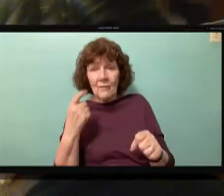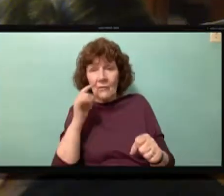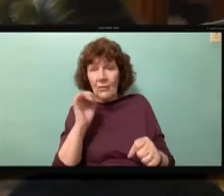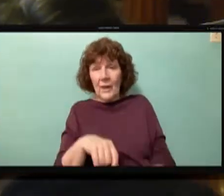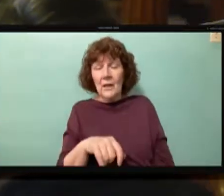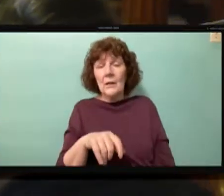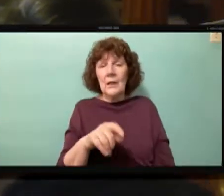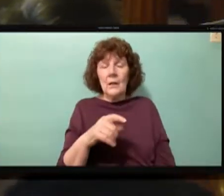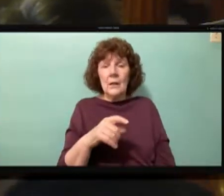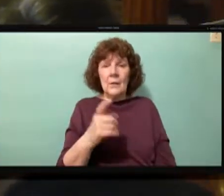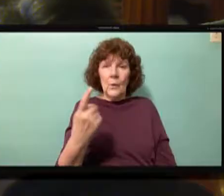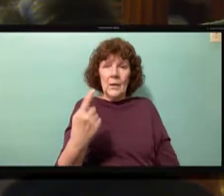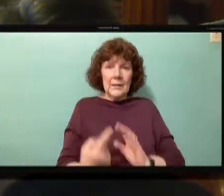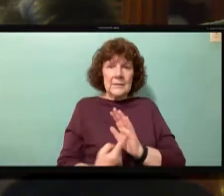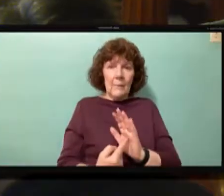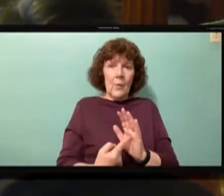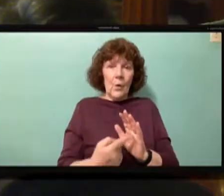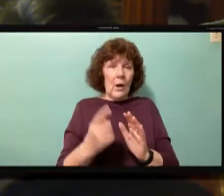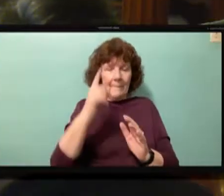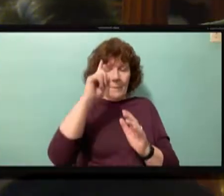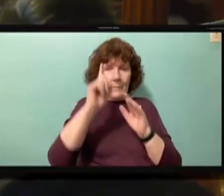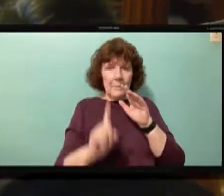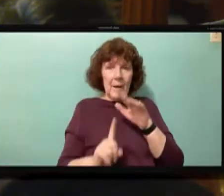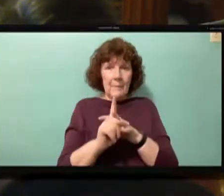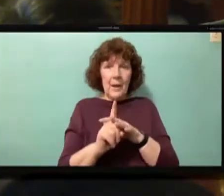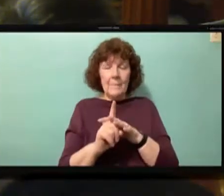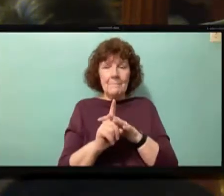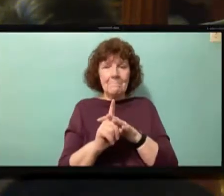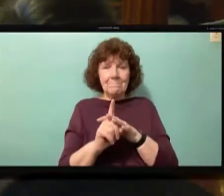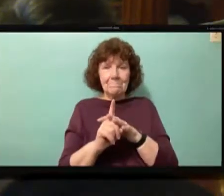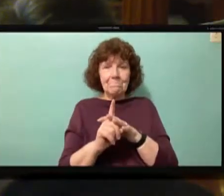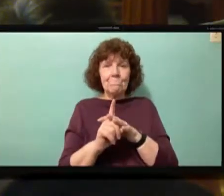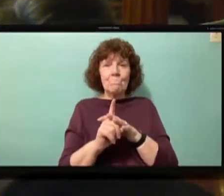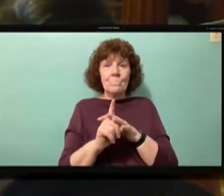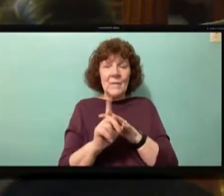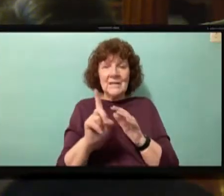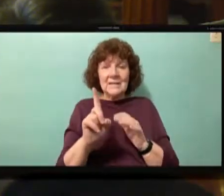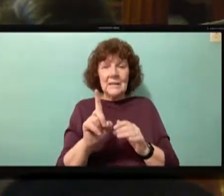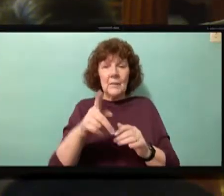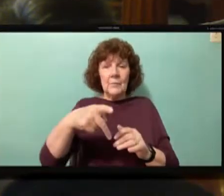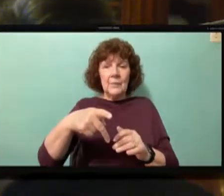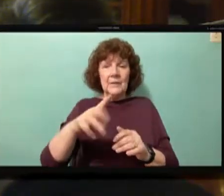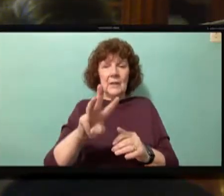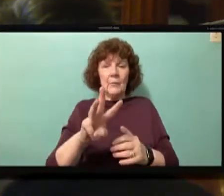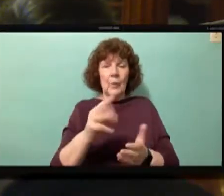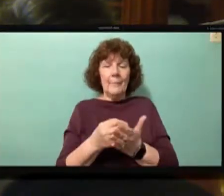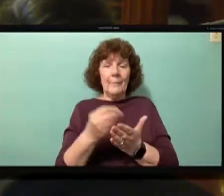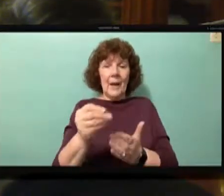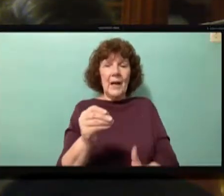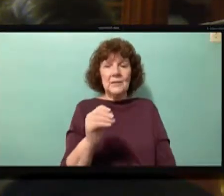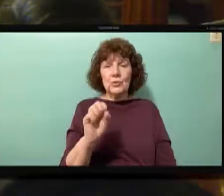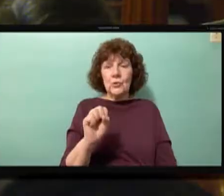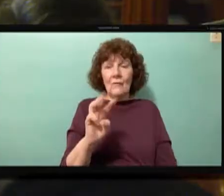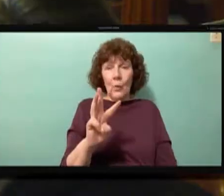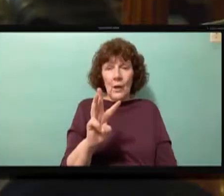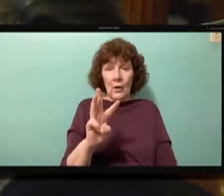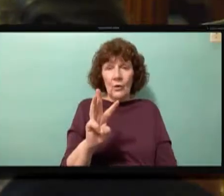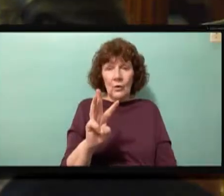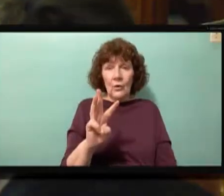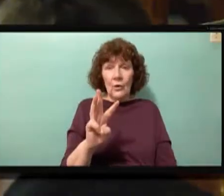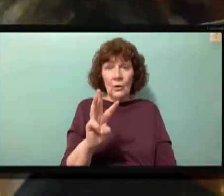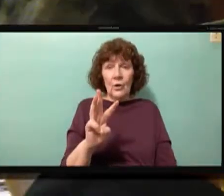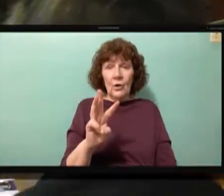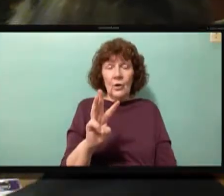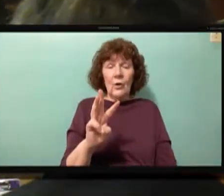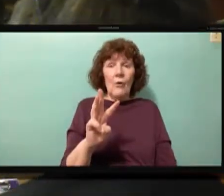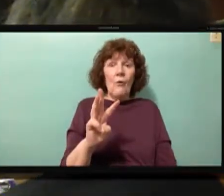of that comes to mind where DPW purchased a software that would